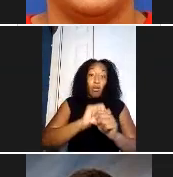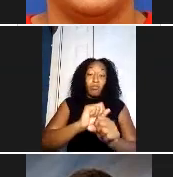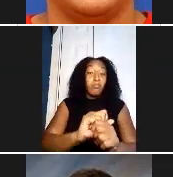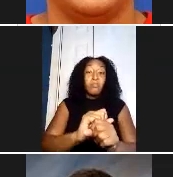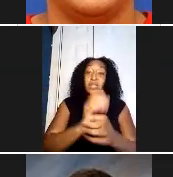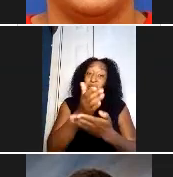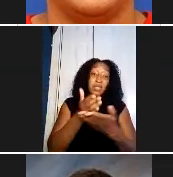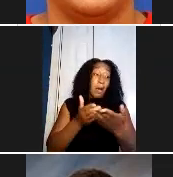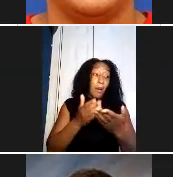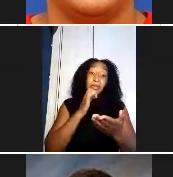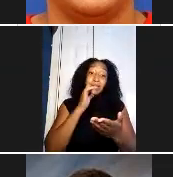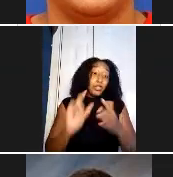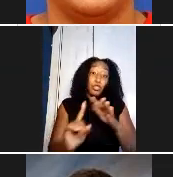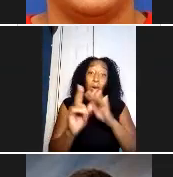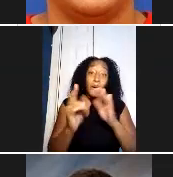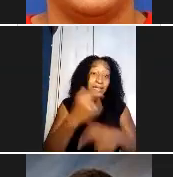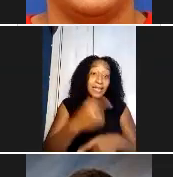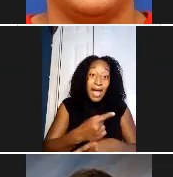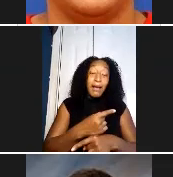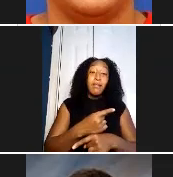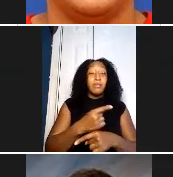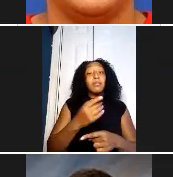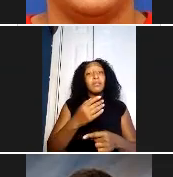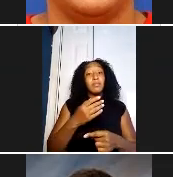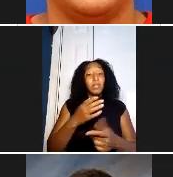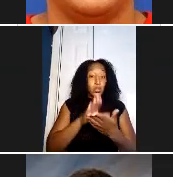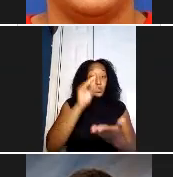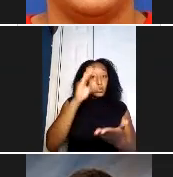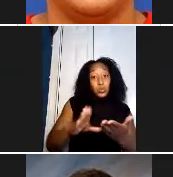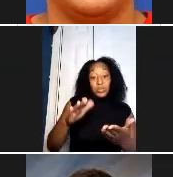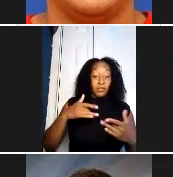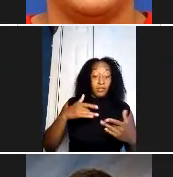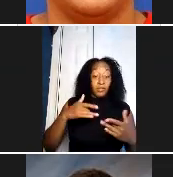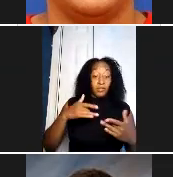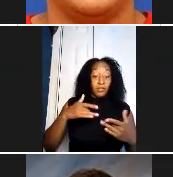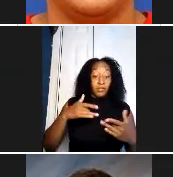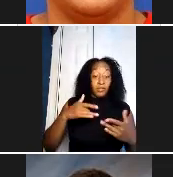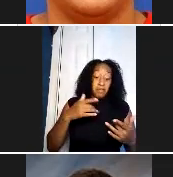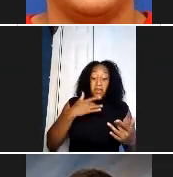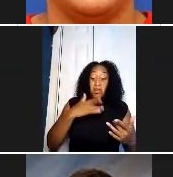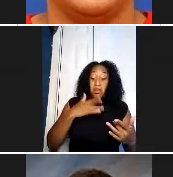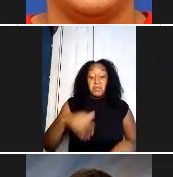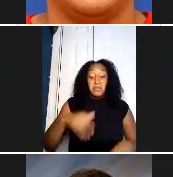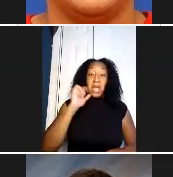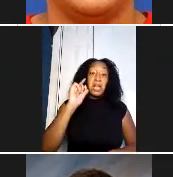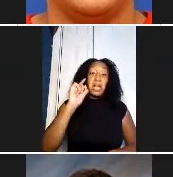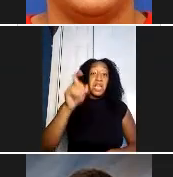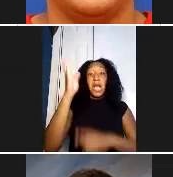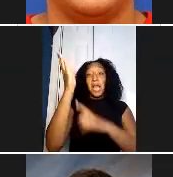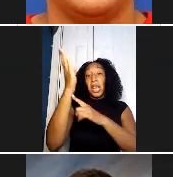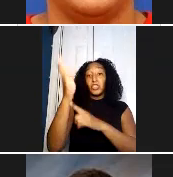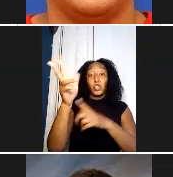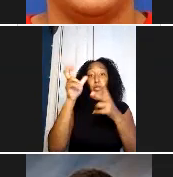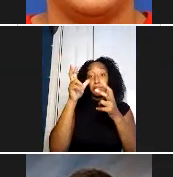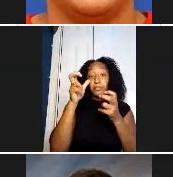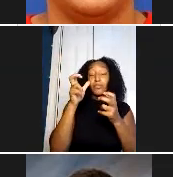some students have opted that, they don't need to attend lectures. They can do it all on their own. And so you work at your own